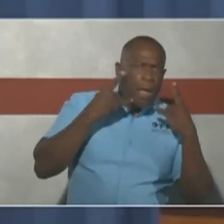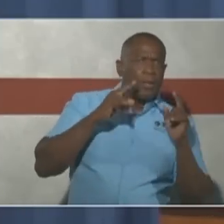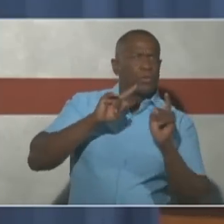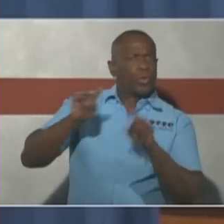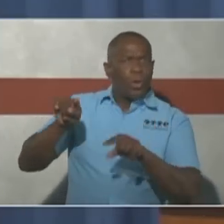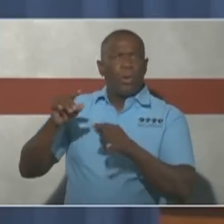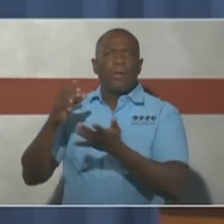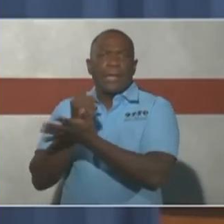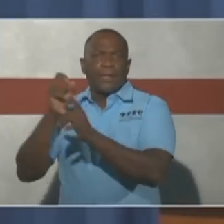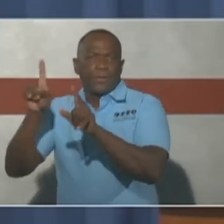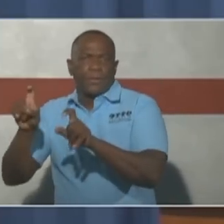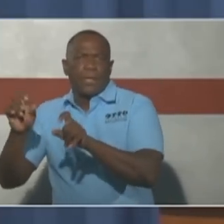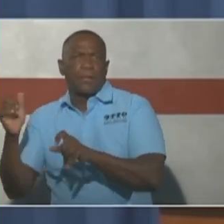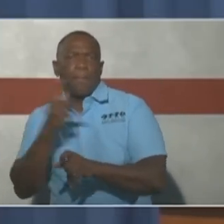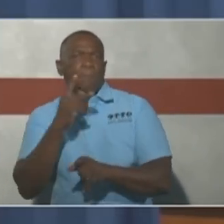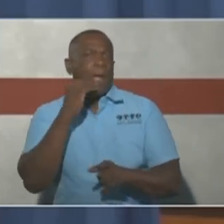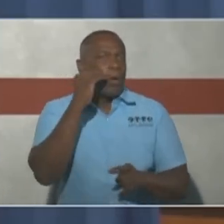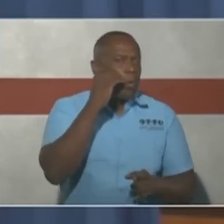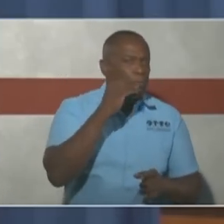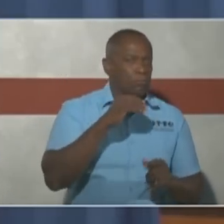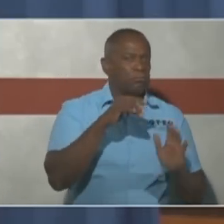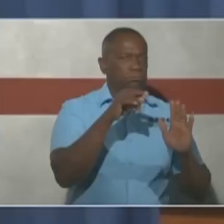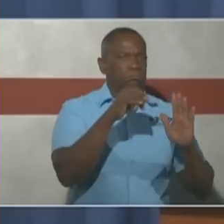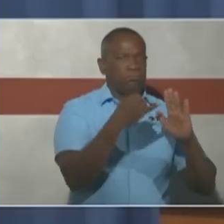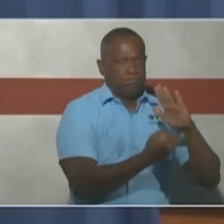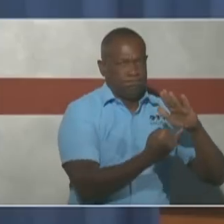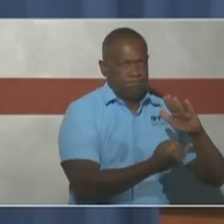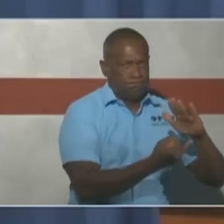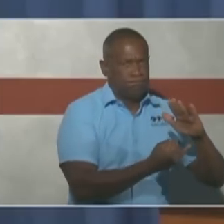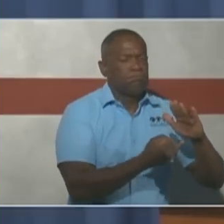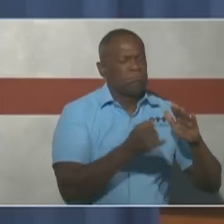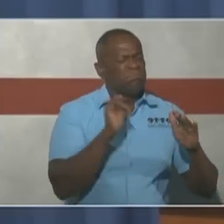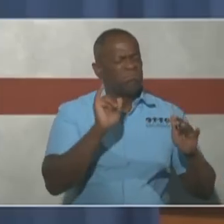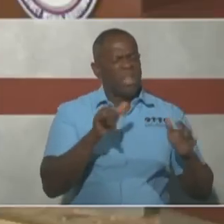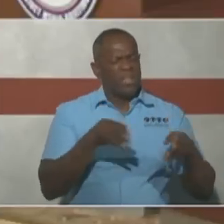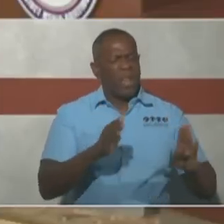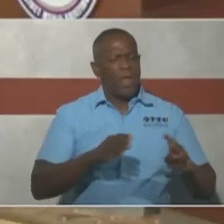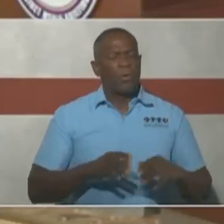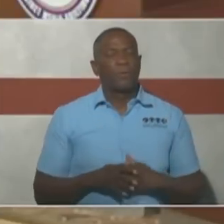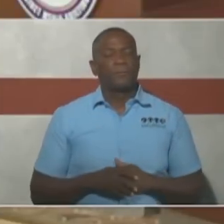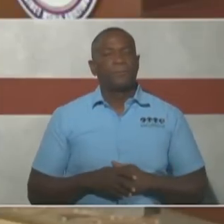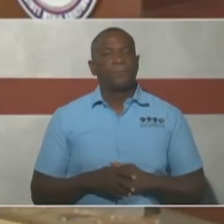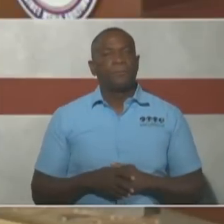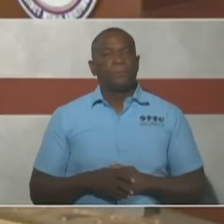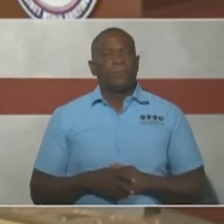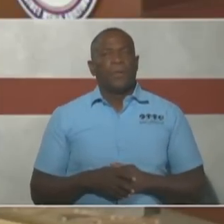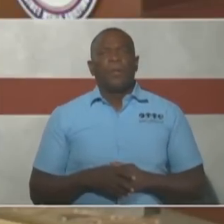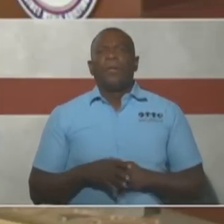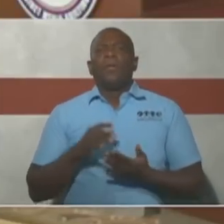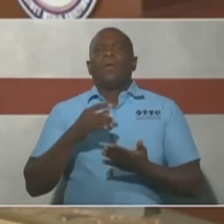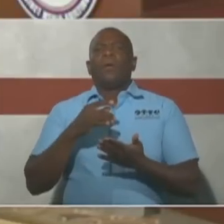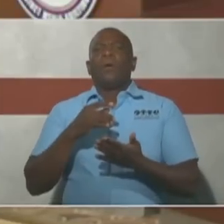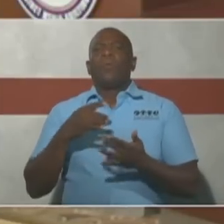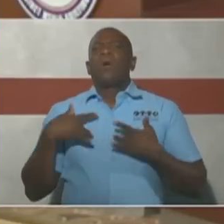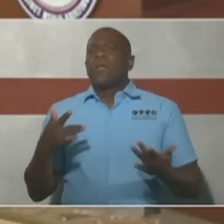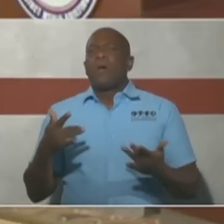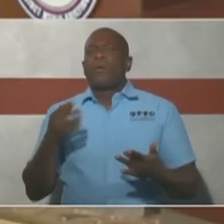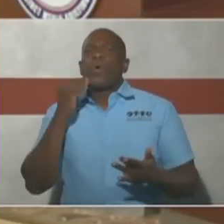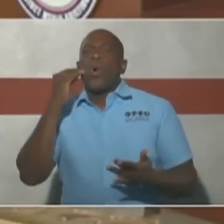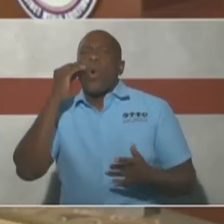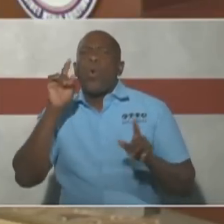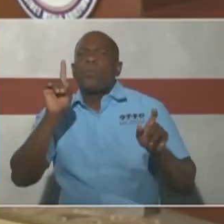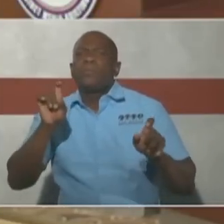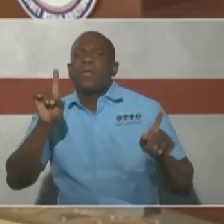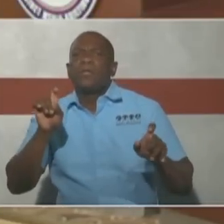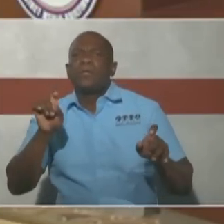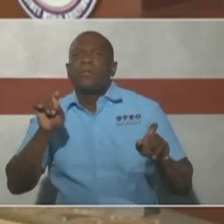allowed to leave isolation or quarantine to go to a private institution to get tested? Well, to be able to get that exit I